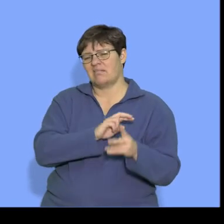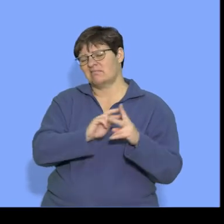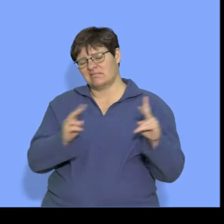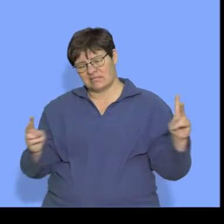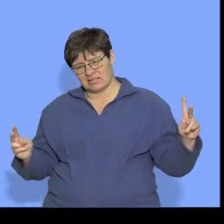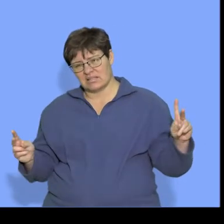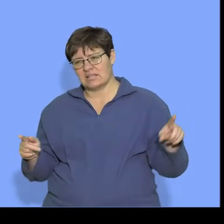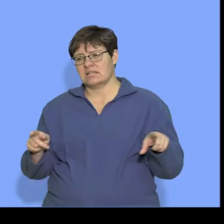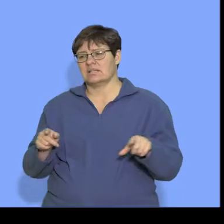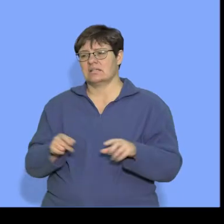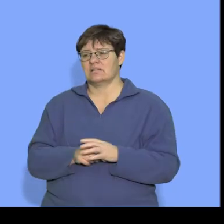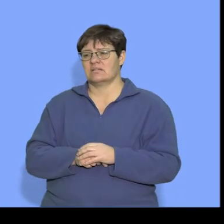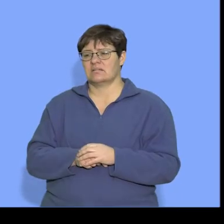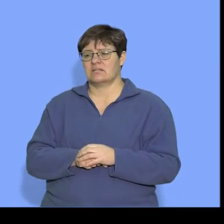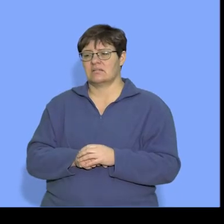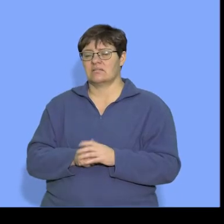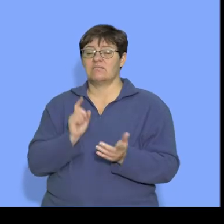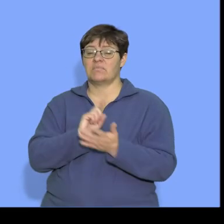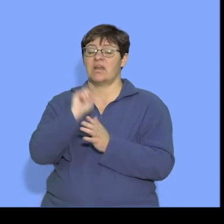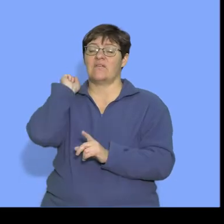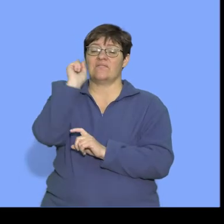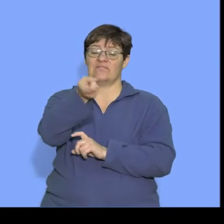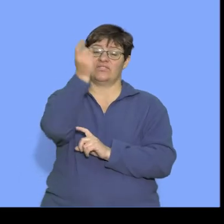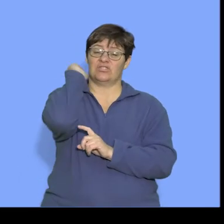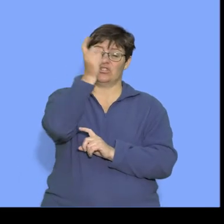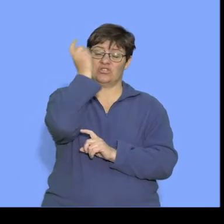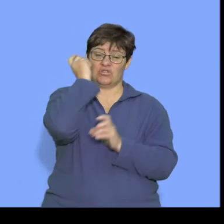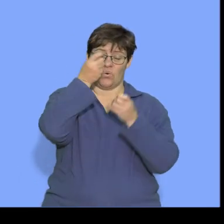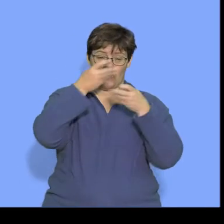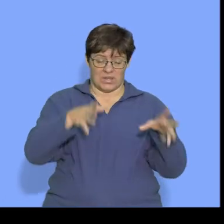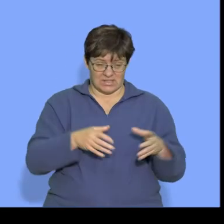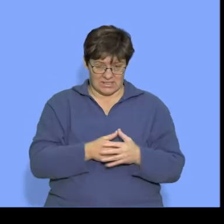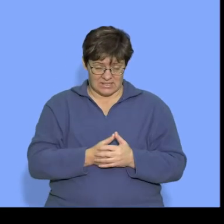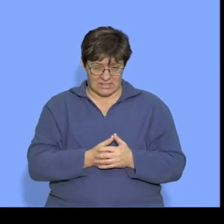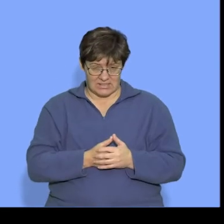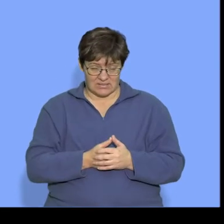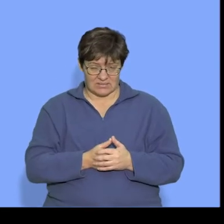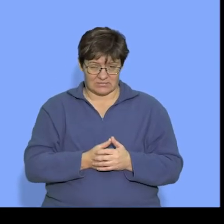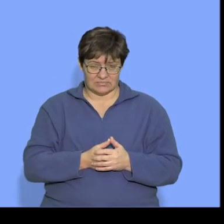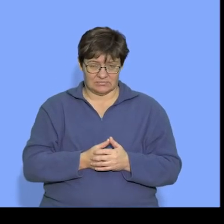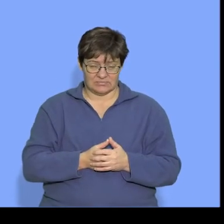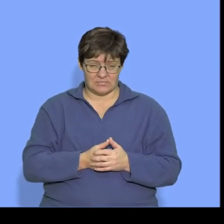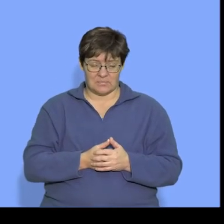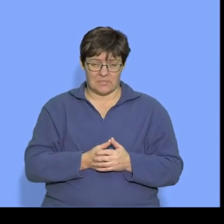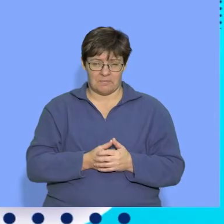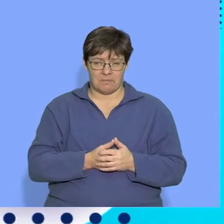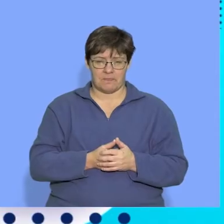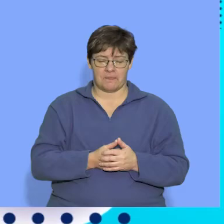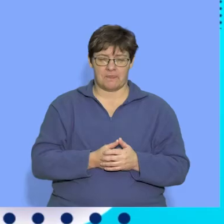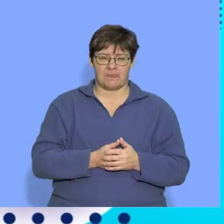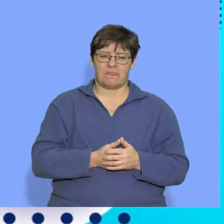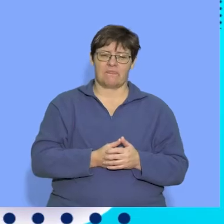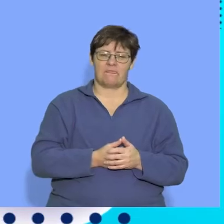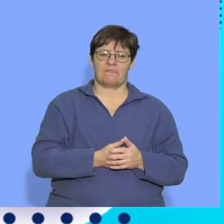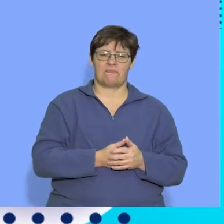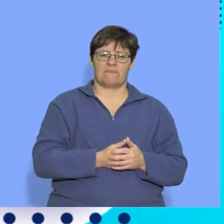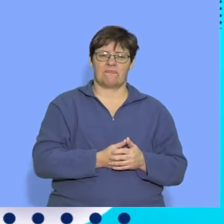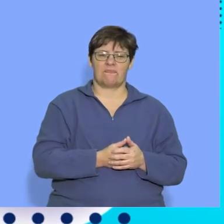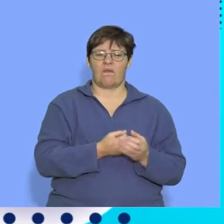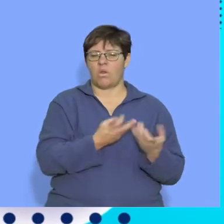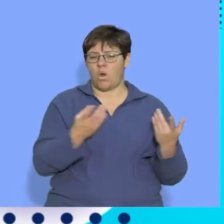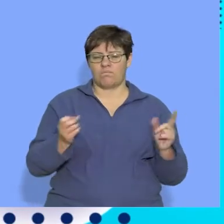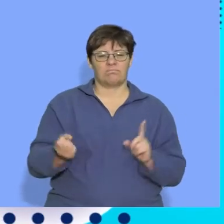as your fishery waste, so waste produced from the fishing industry where there's lots of disposal